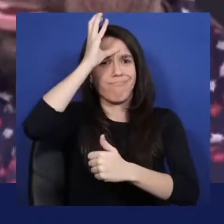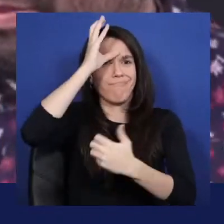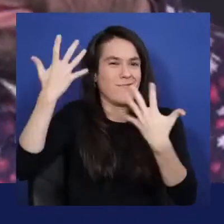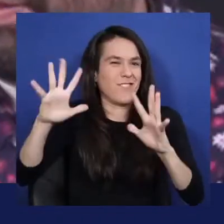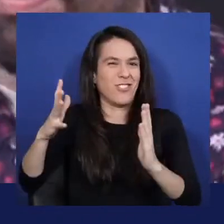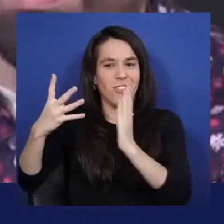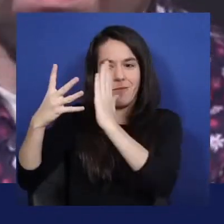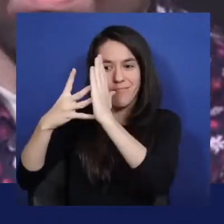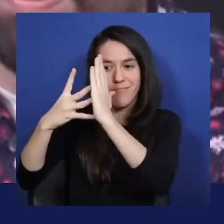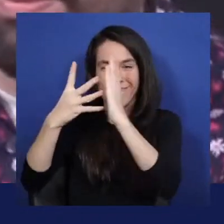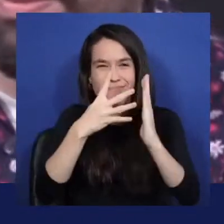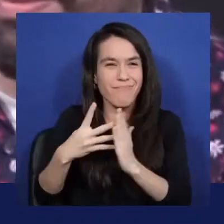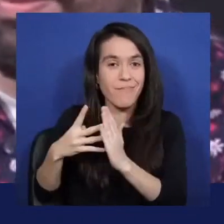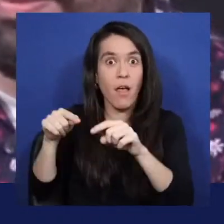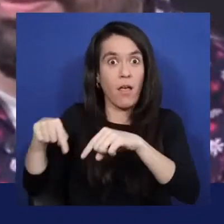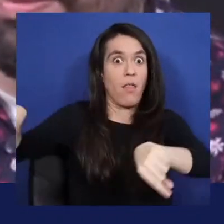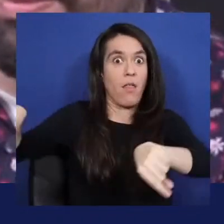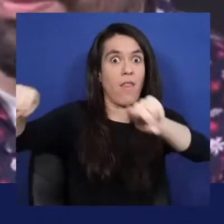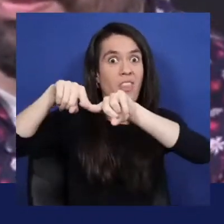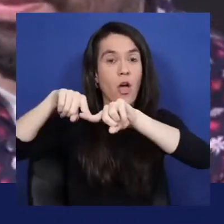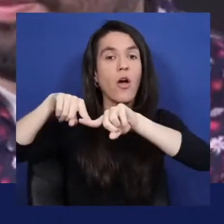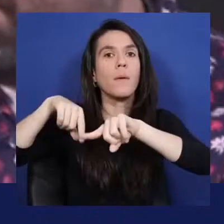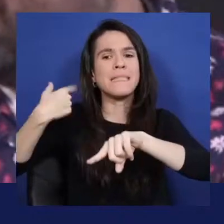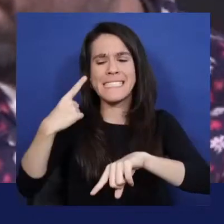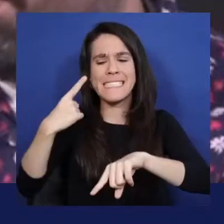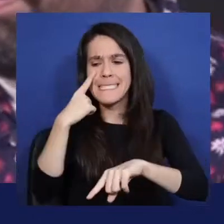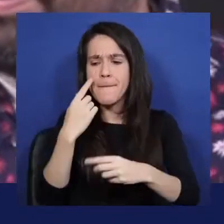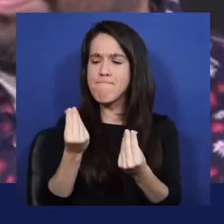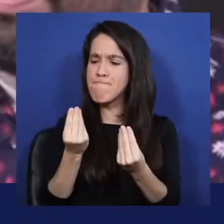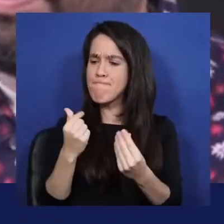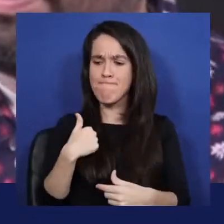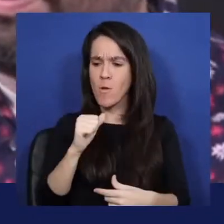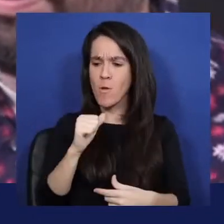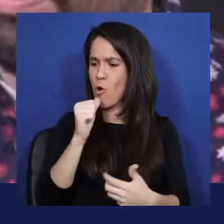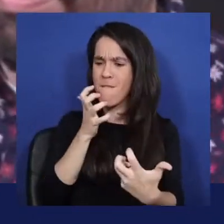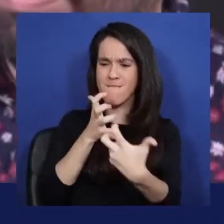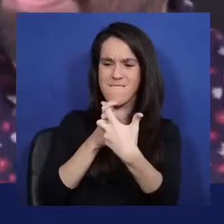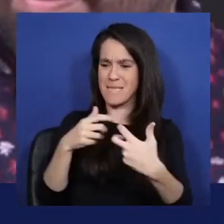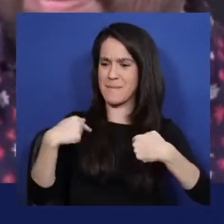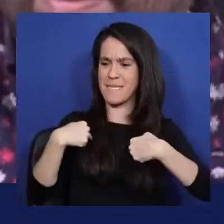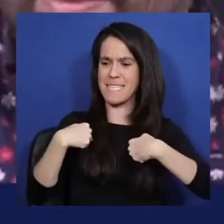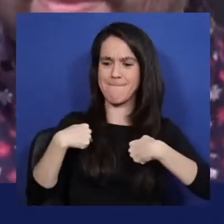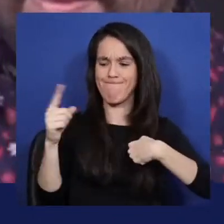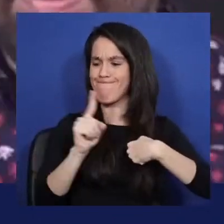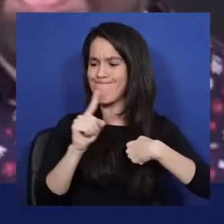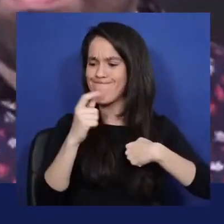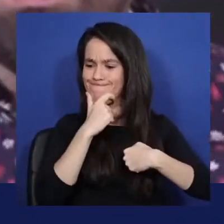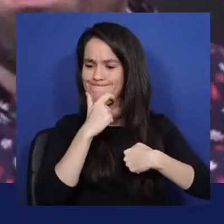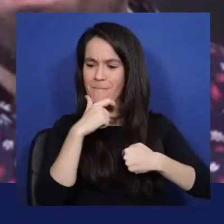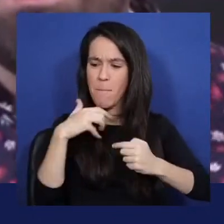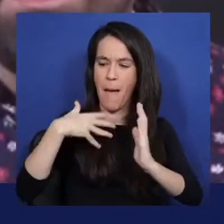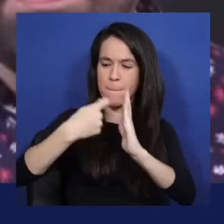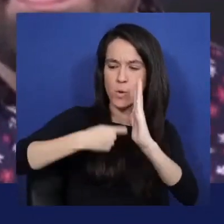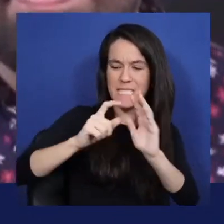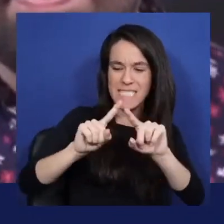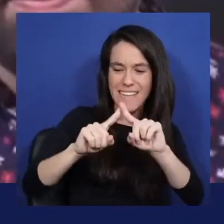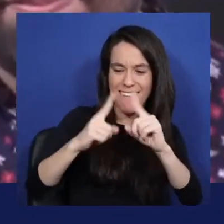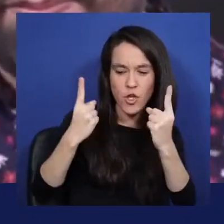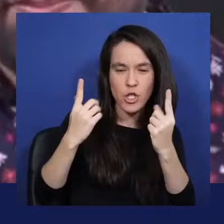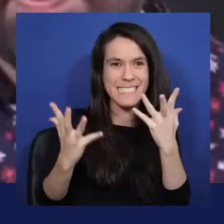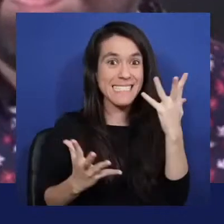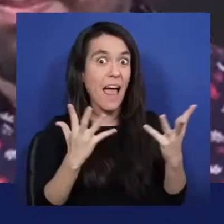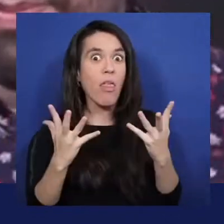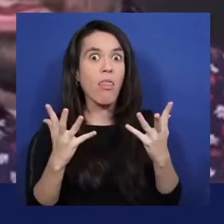life. And if you don't see something that is suitable for your specific project, then you can start